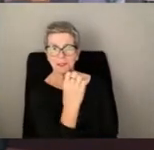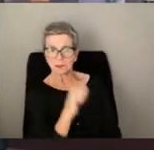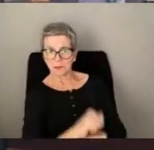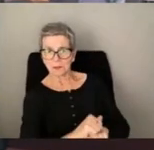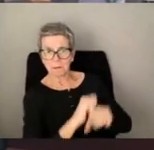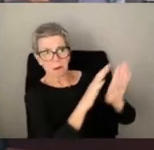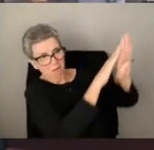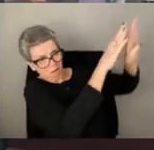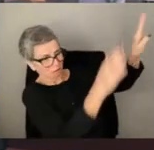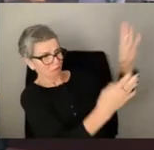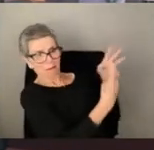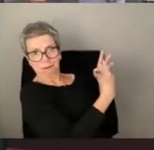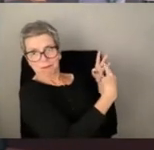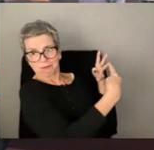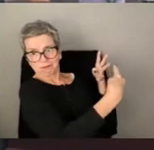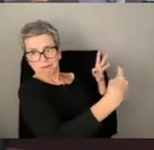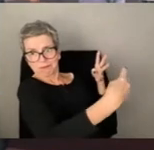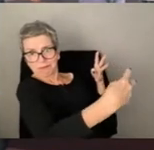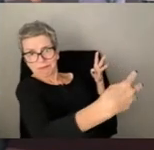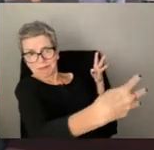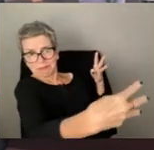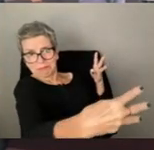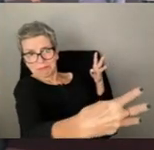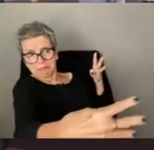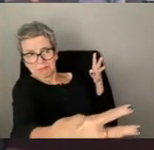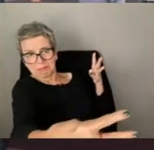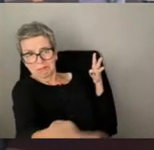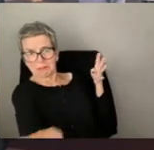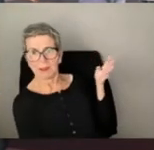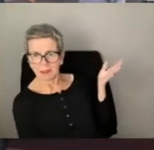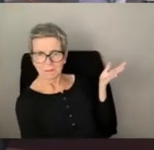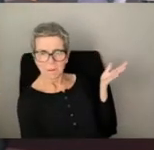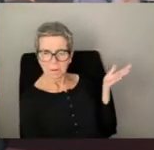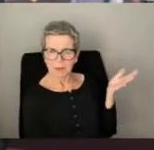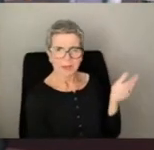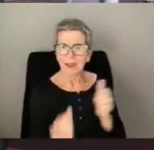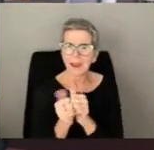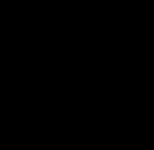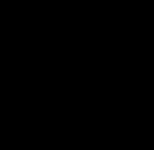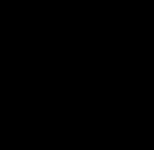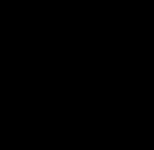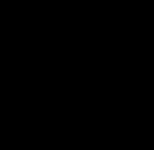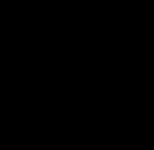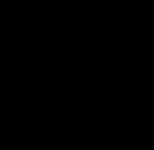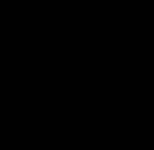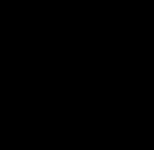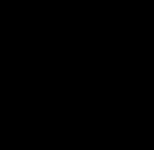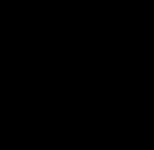live. And Mr. Speaker, that's not the approach we have. We want to come up with a balance approach.